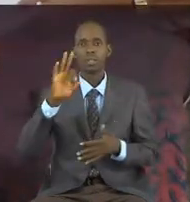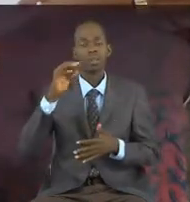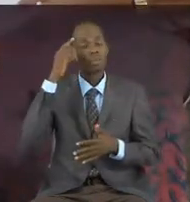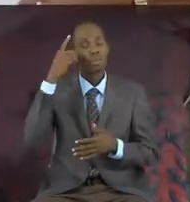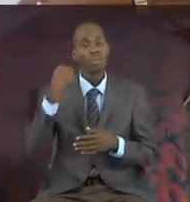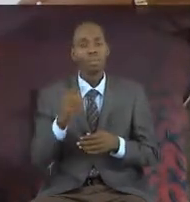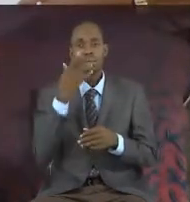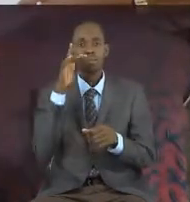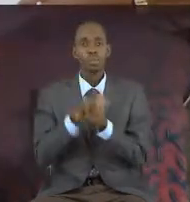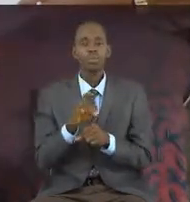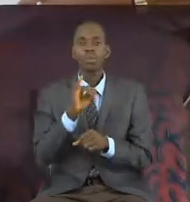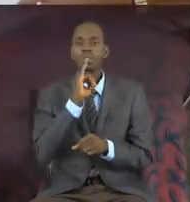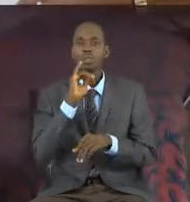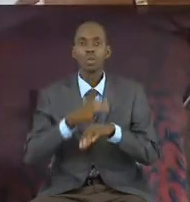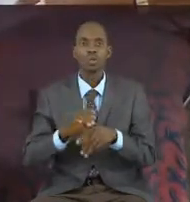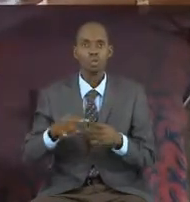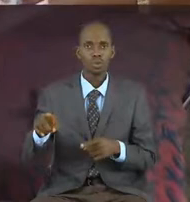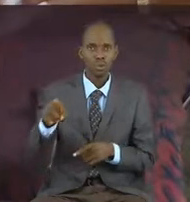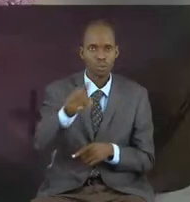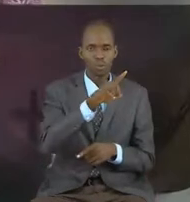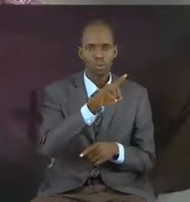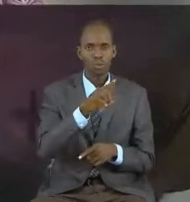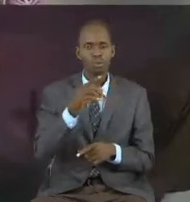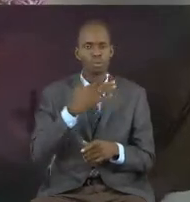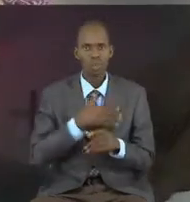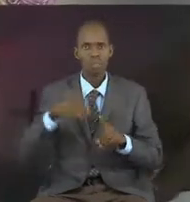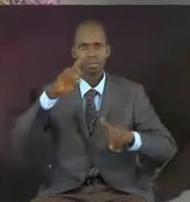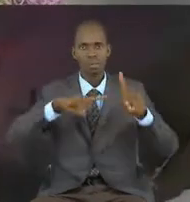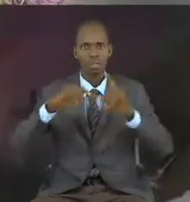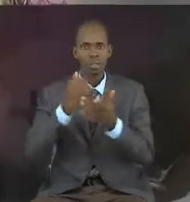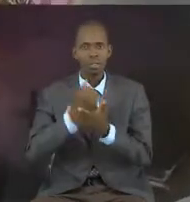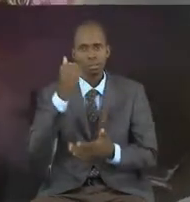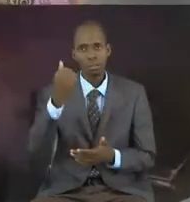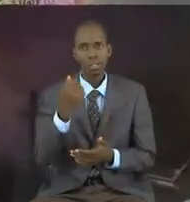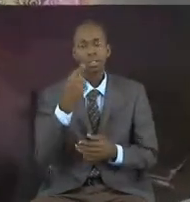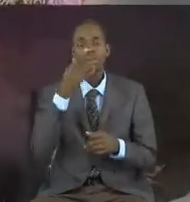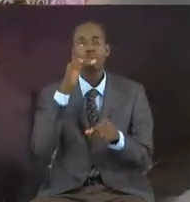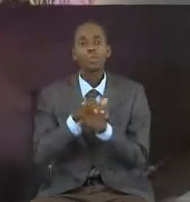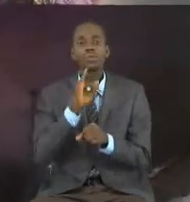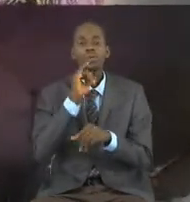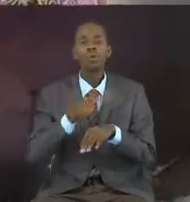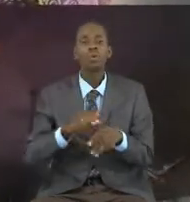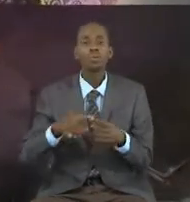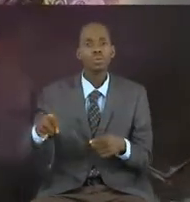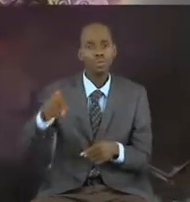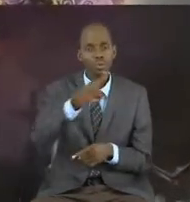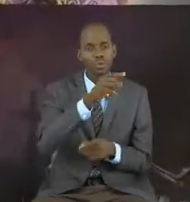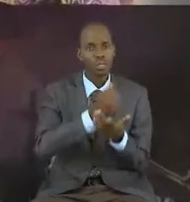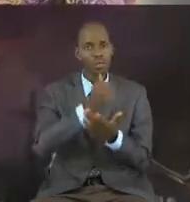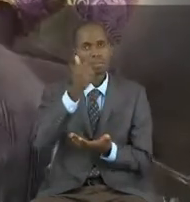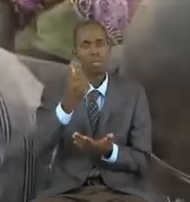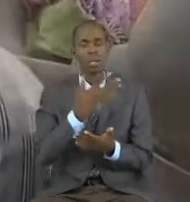you. I missed an amen over there. Amen. The promise is unto you and to your children and